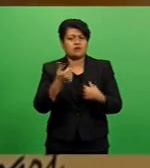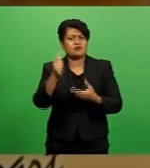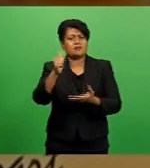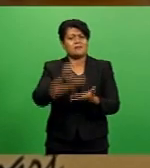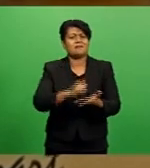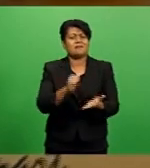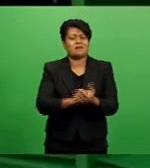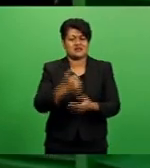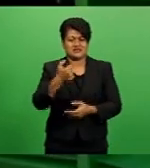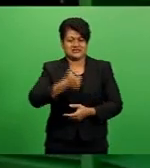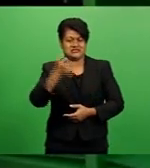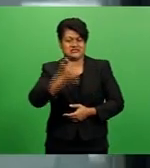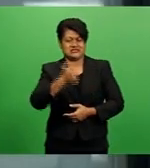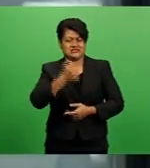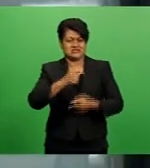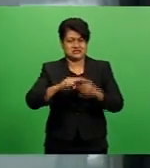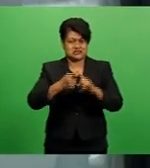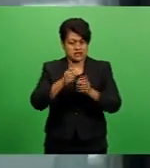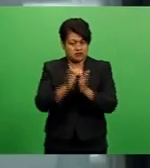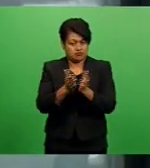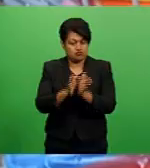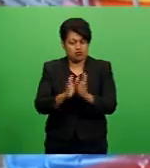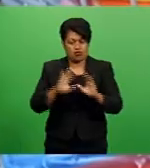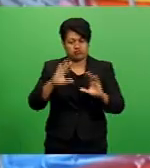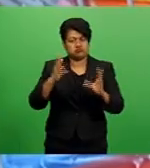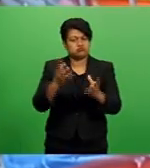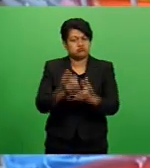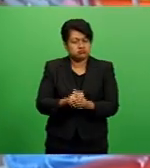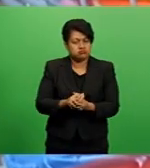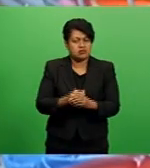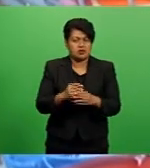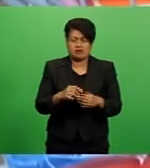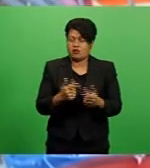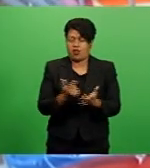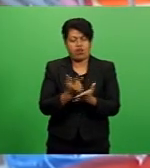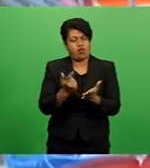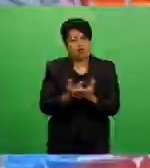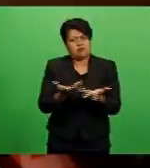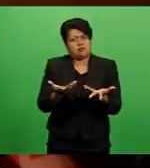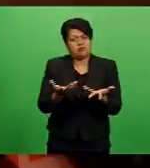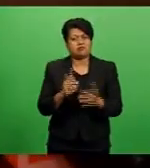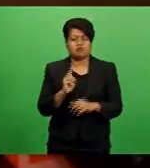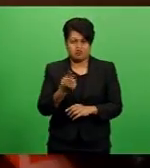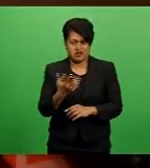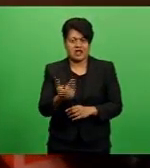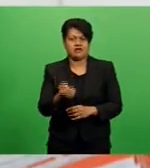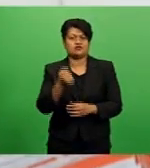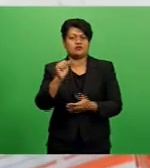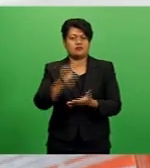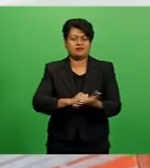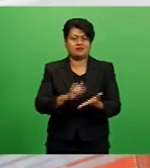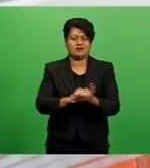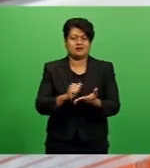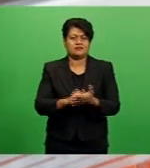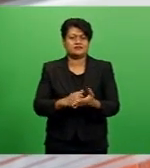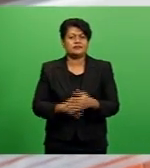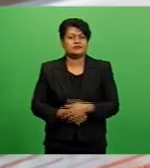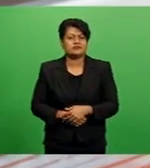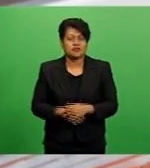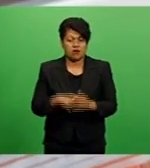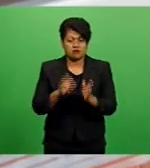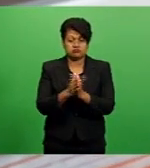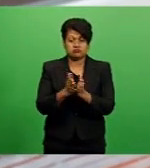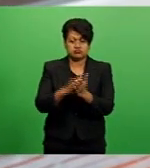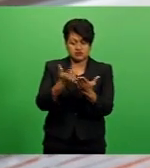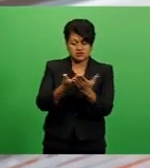books altogether. That's quite a lot, but what can we do? Head of the National Education Service Delivery, Timothy Mbure, says the book list